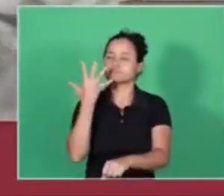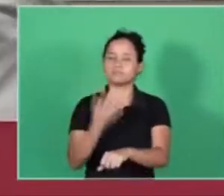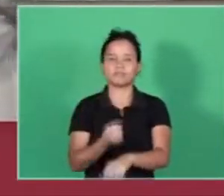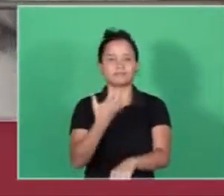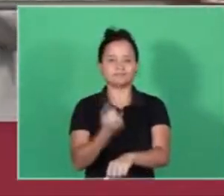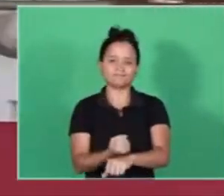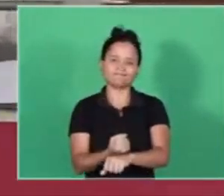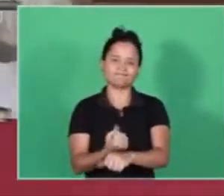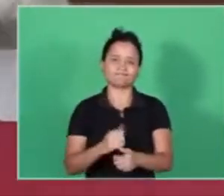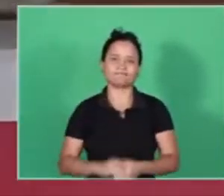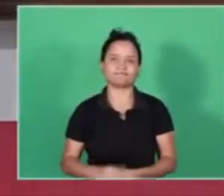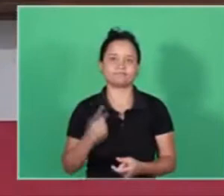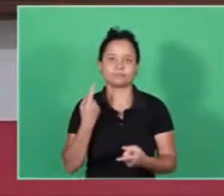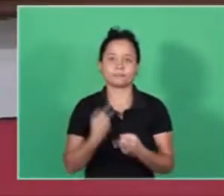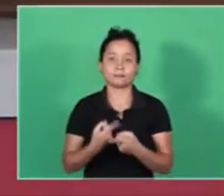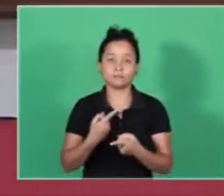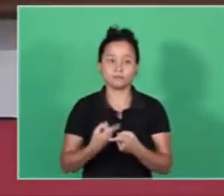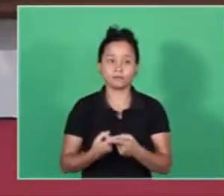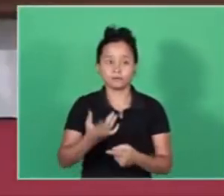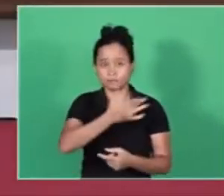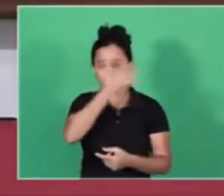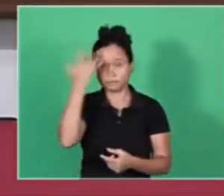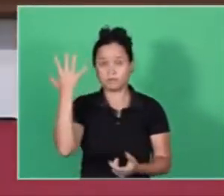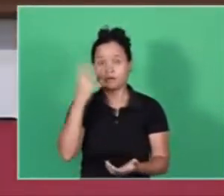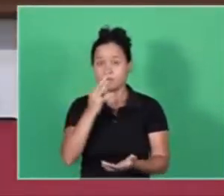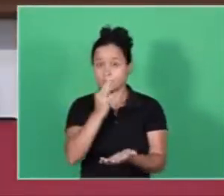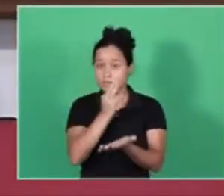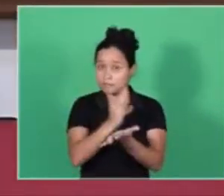Why is it matter? Because no theologian